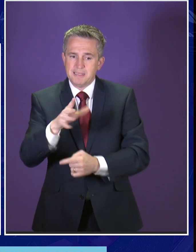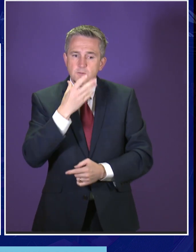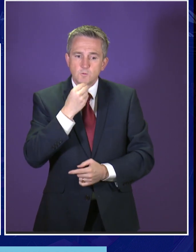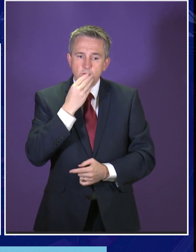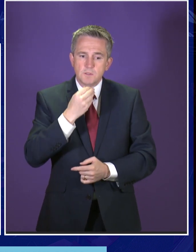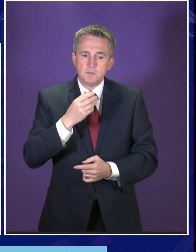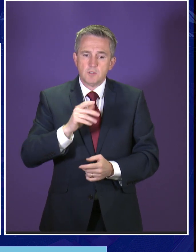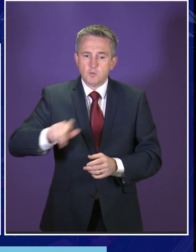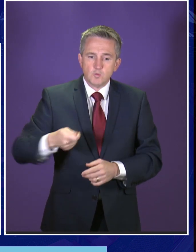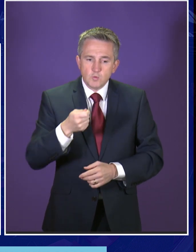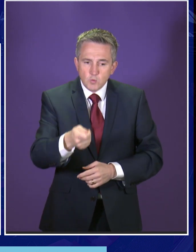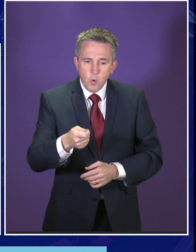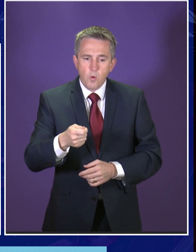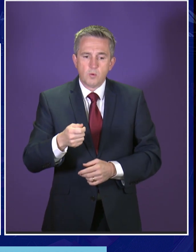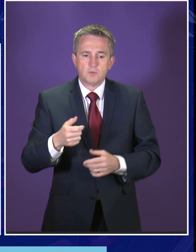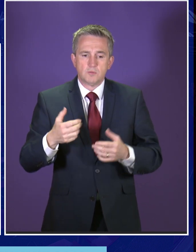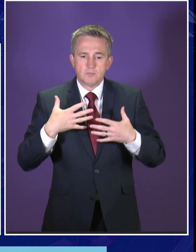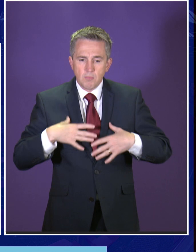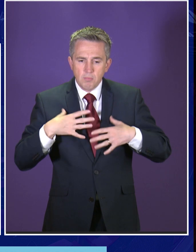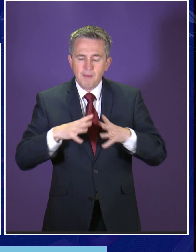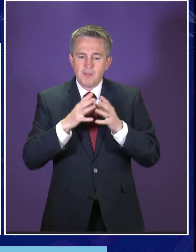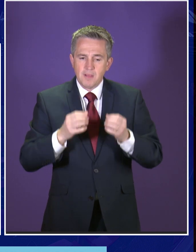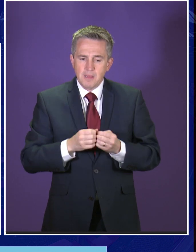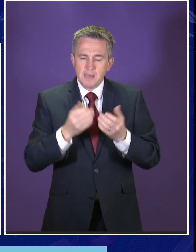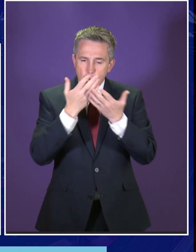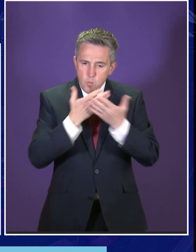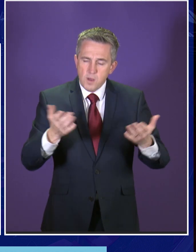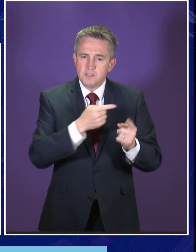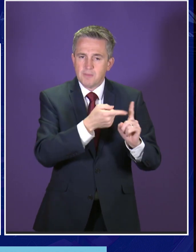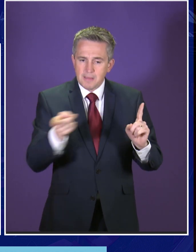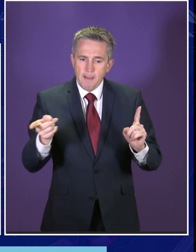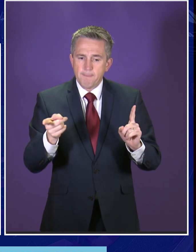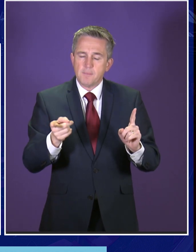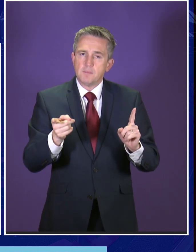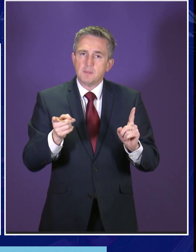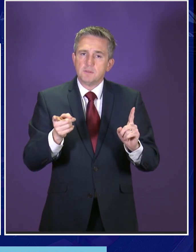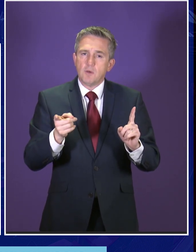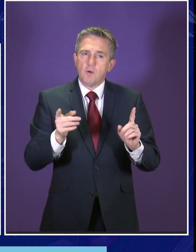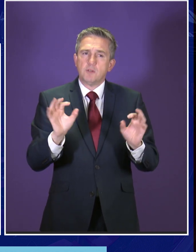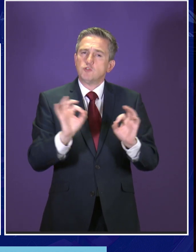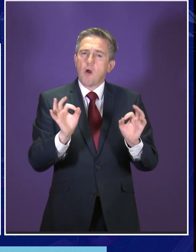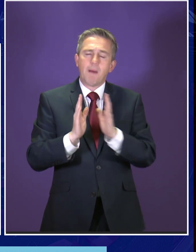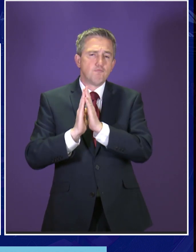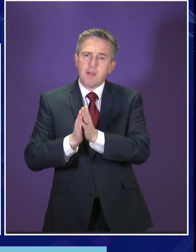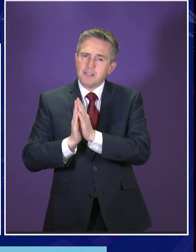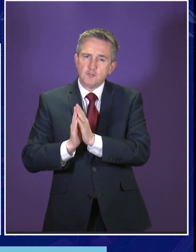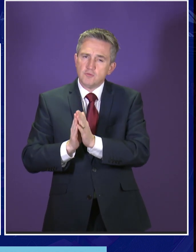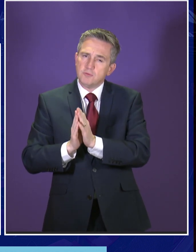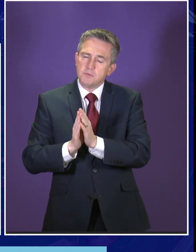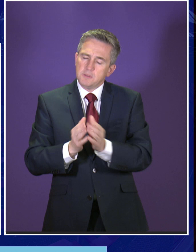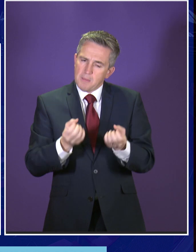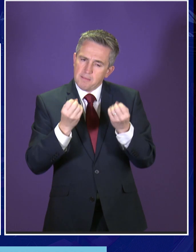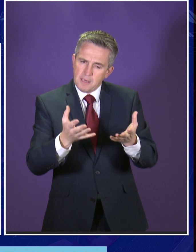masks. And it's a very interesting beginning because you realize that it's about respect. It's not about religion.